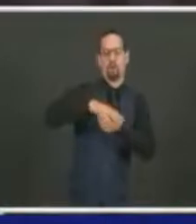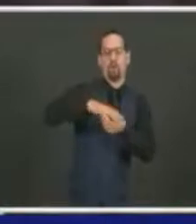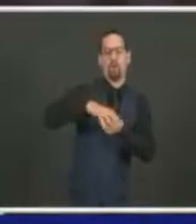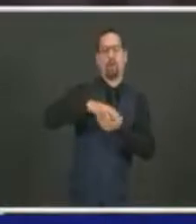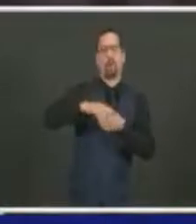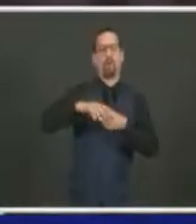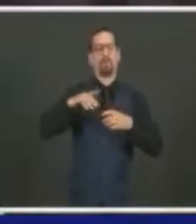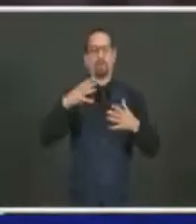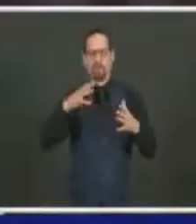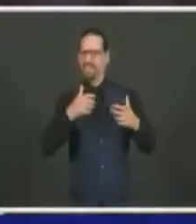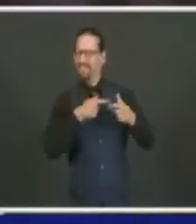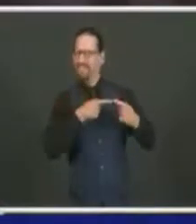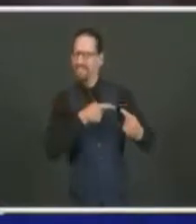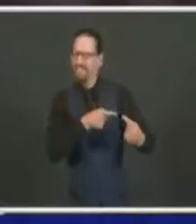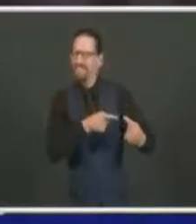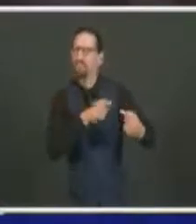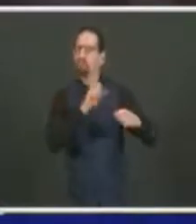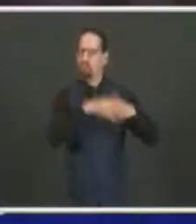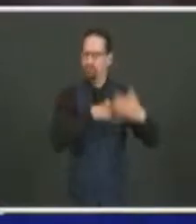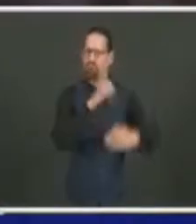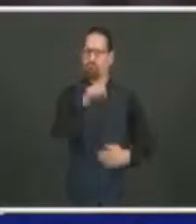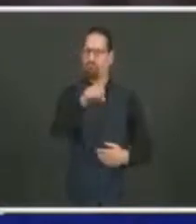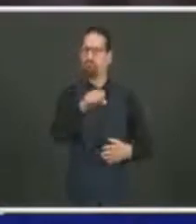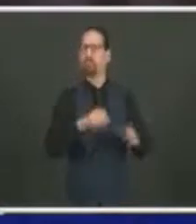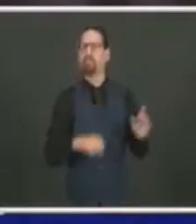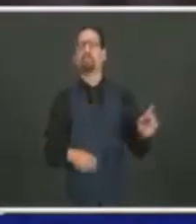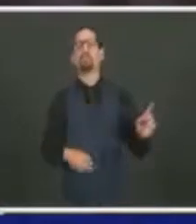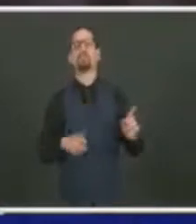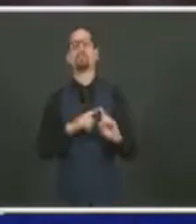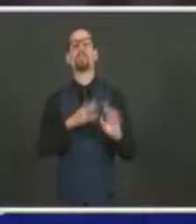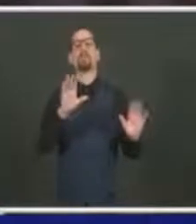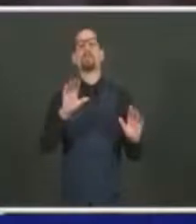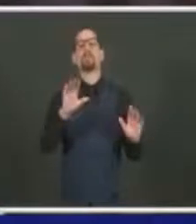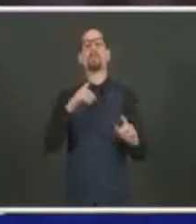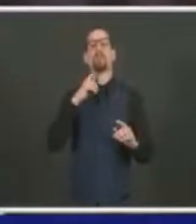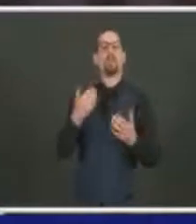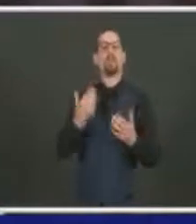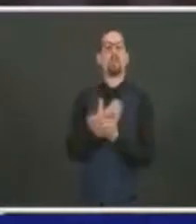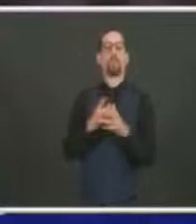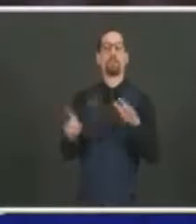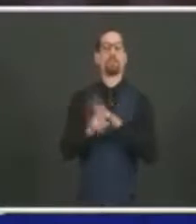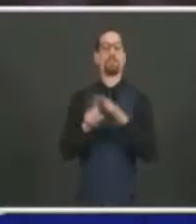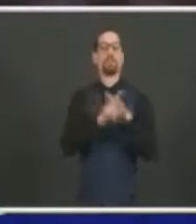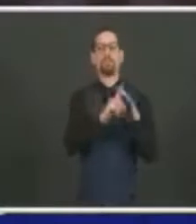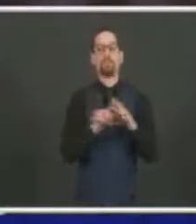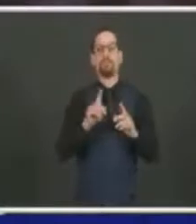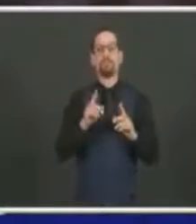could do enough of their contact tracing to say a preponderance of these new cases came from these,